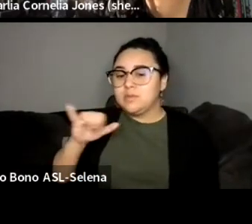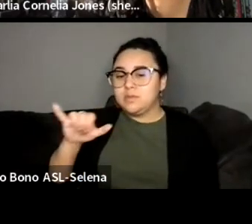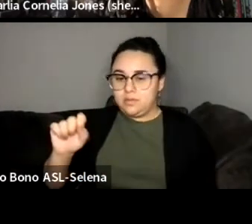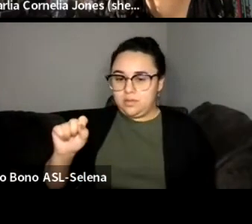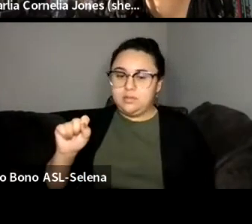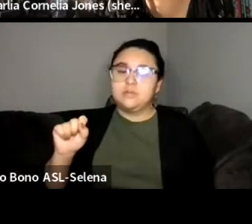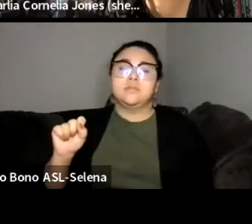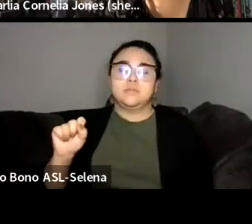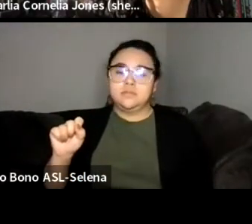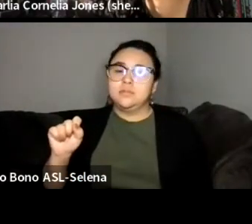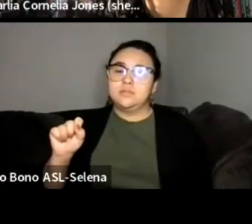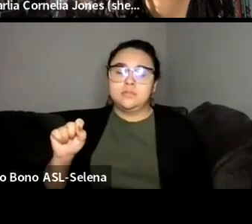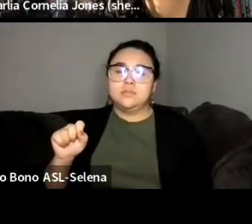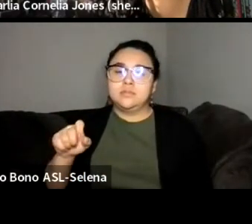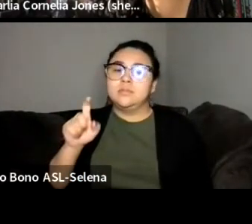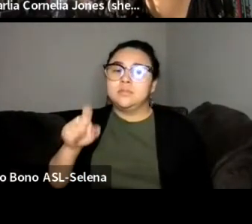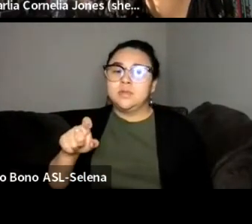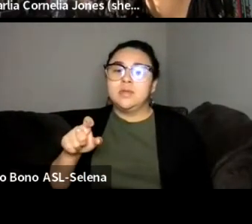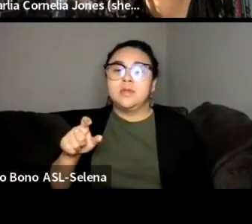lift up, it makes you,